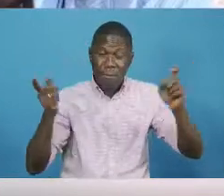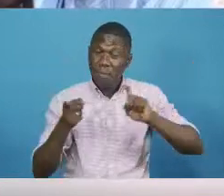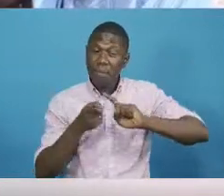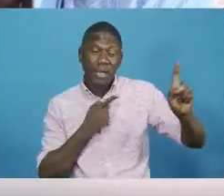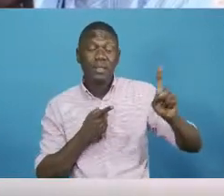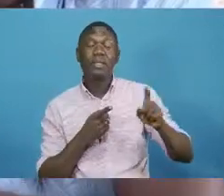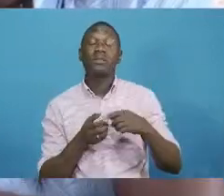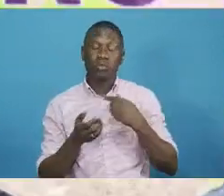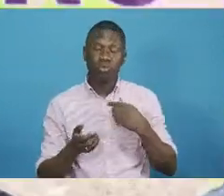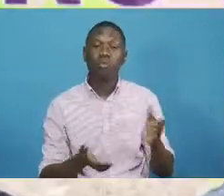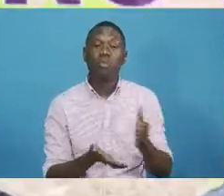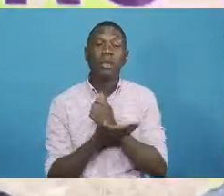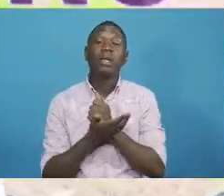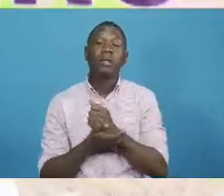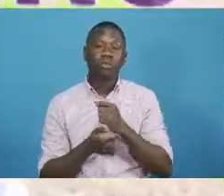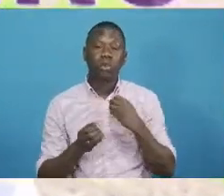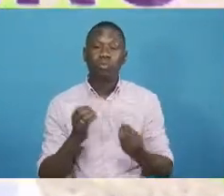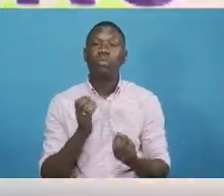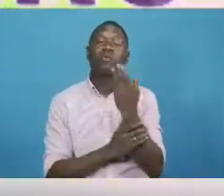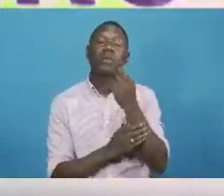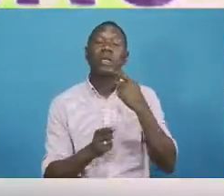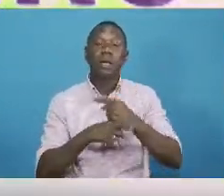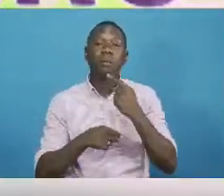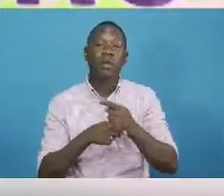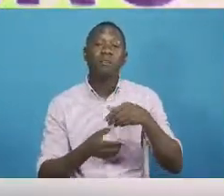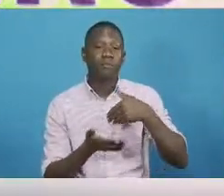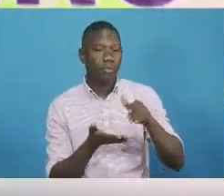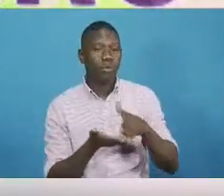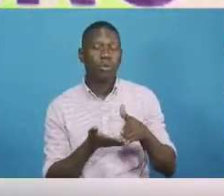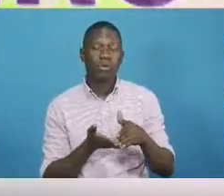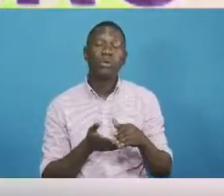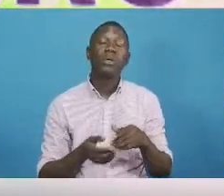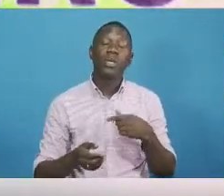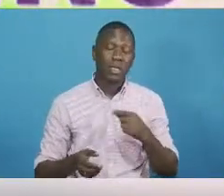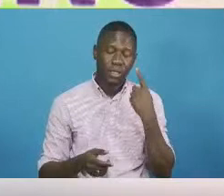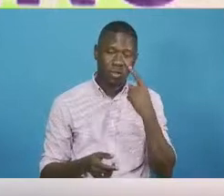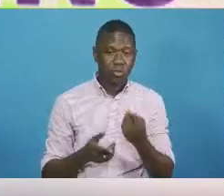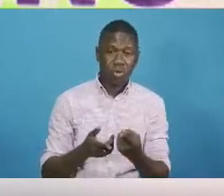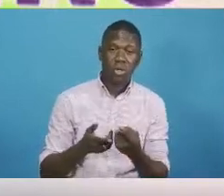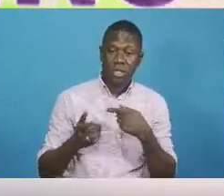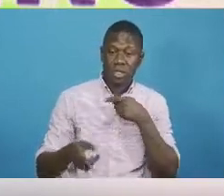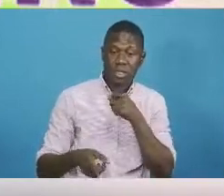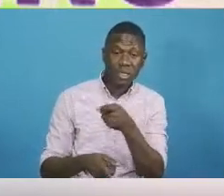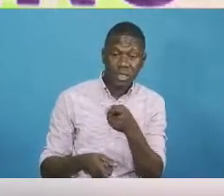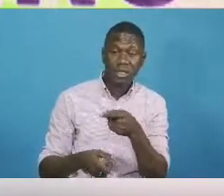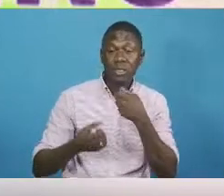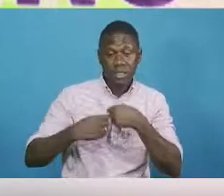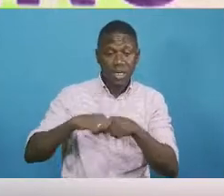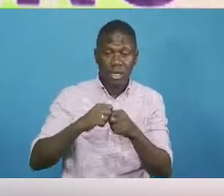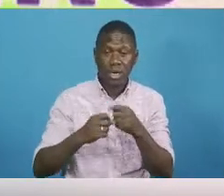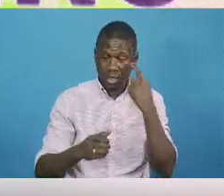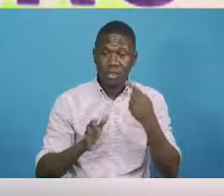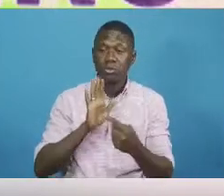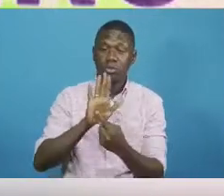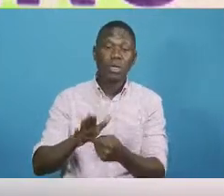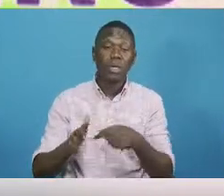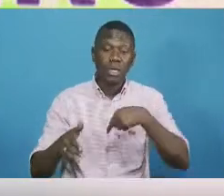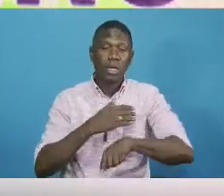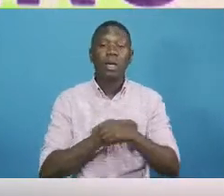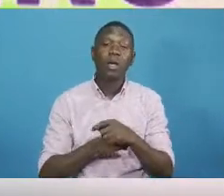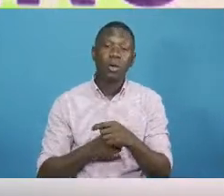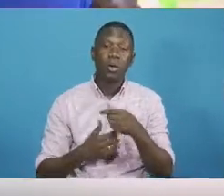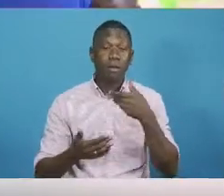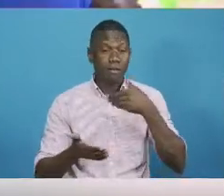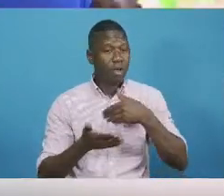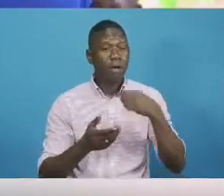Gambian football. It is undoubted that this training has been manifested in our just concluded